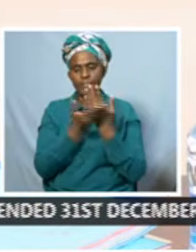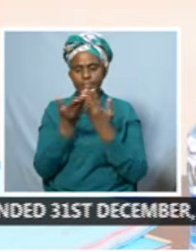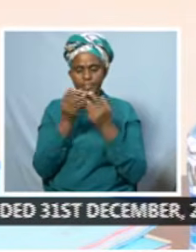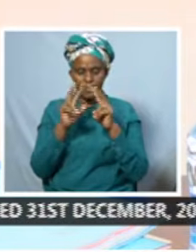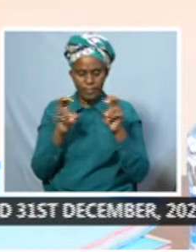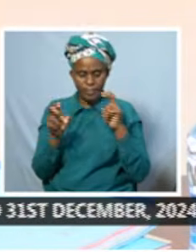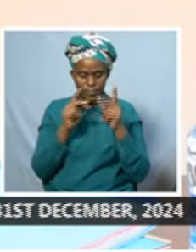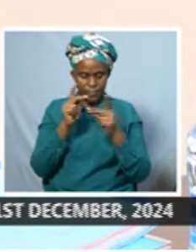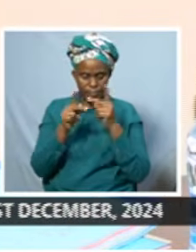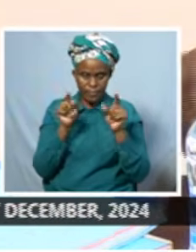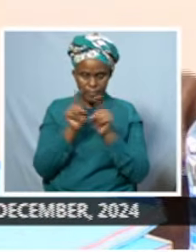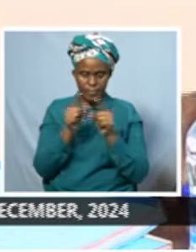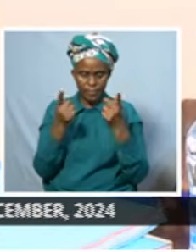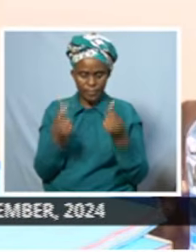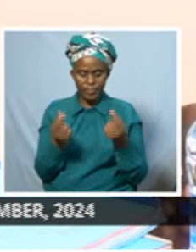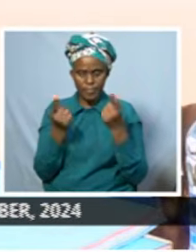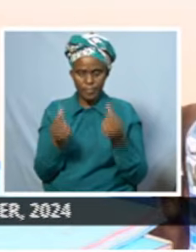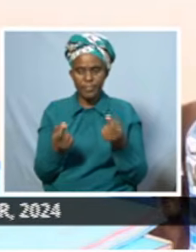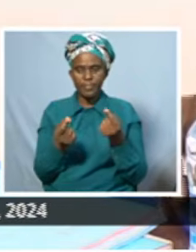verification procedure, and regular